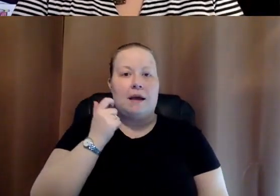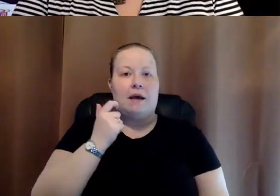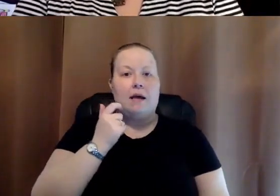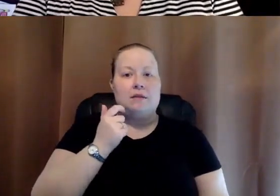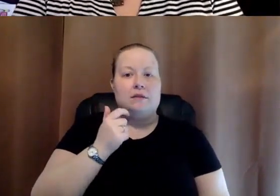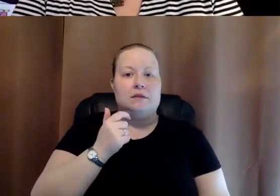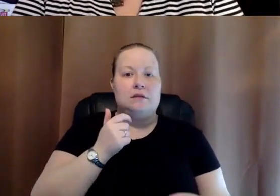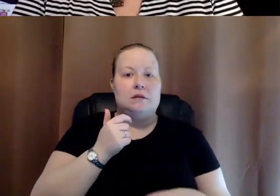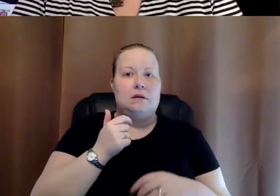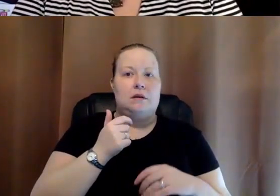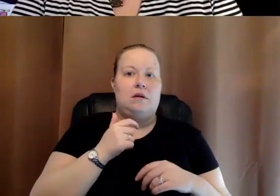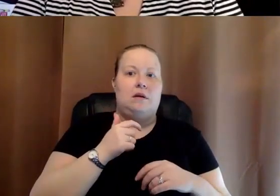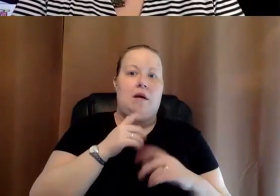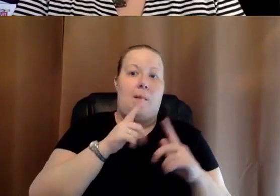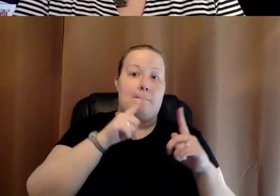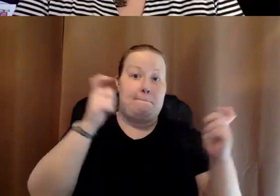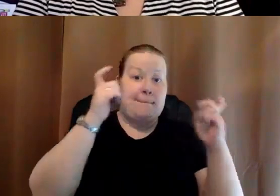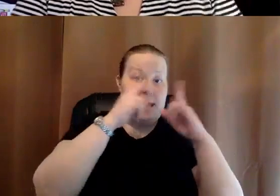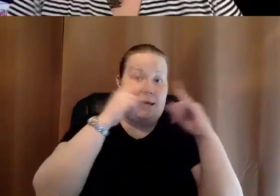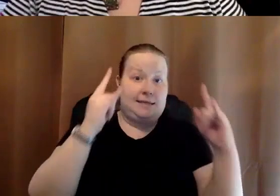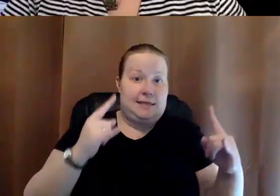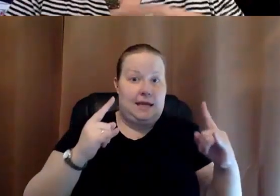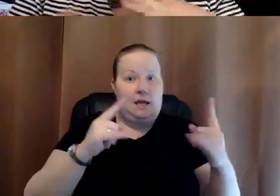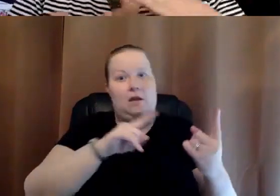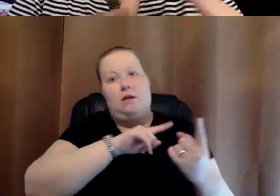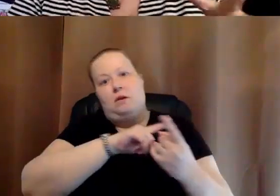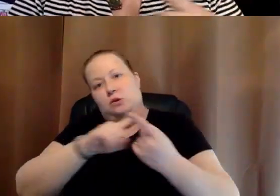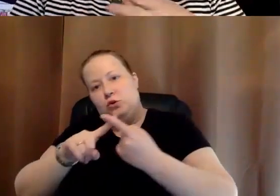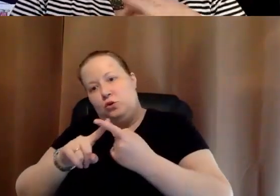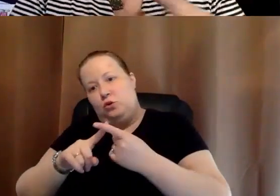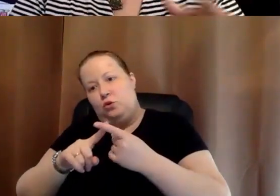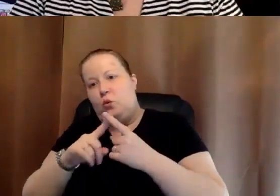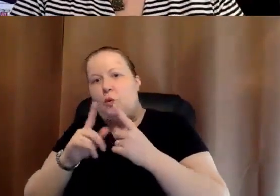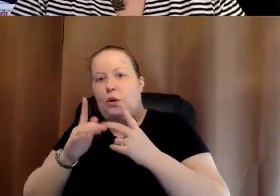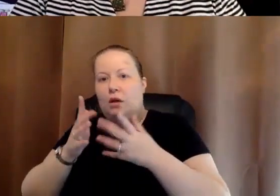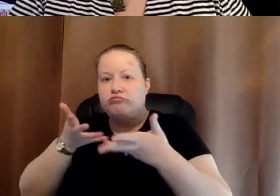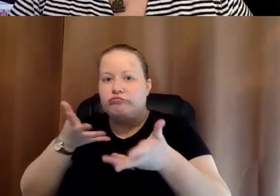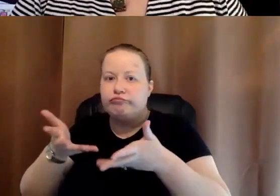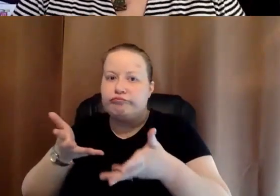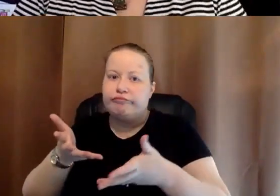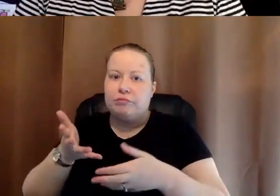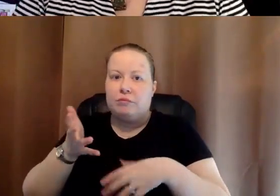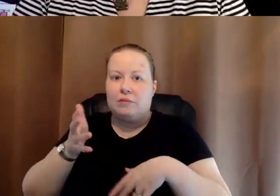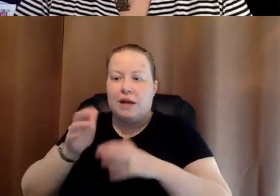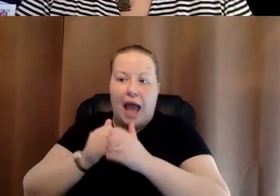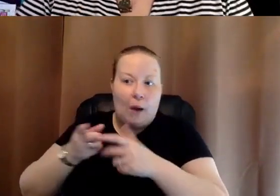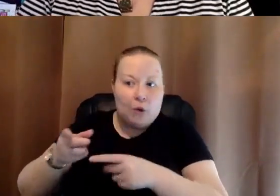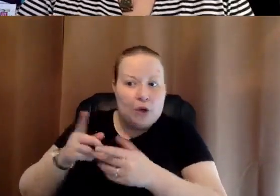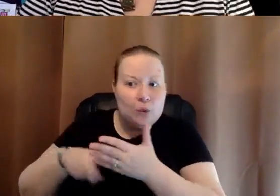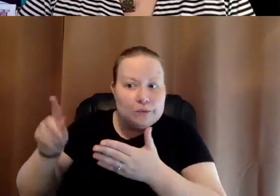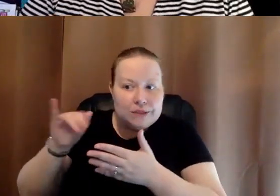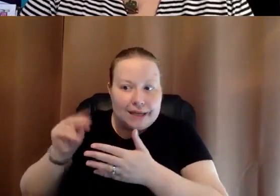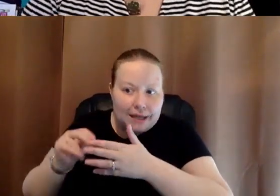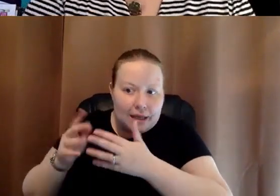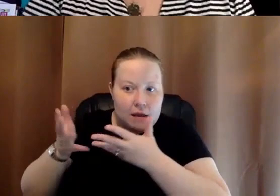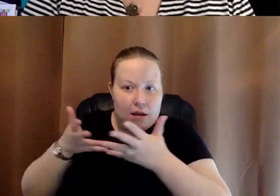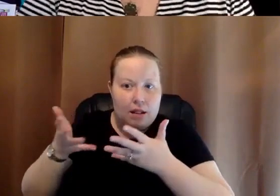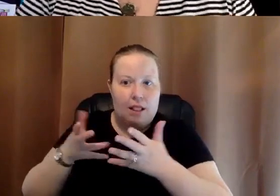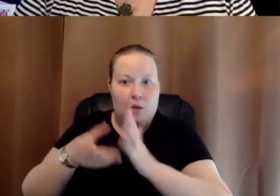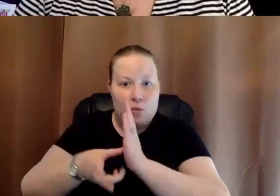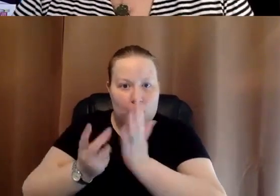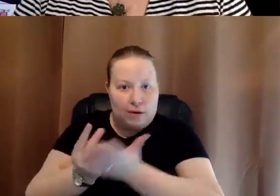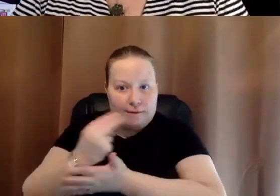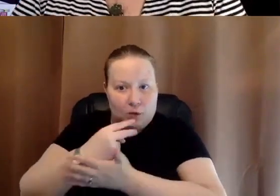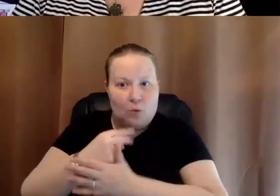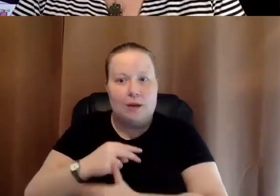going from a big tent to a, you know, how are you checking and